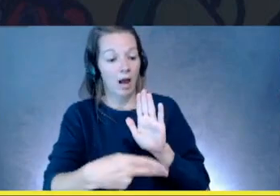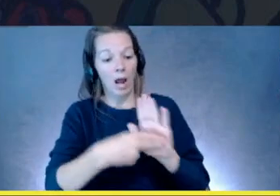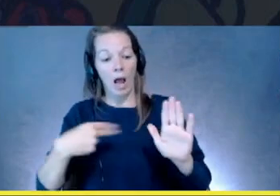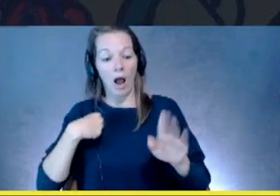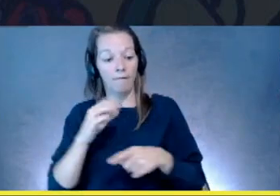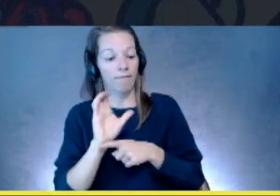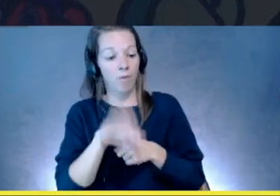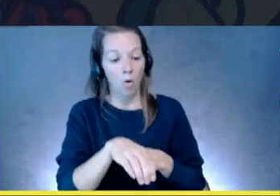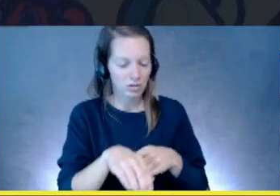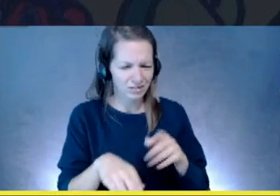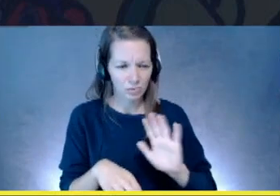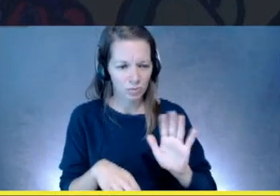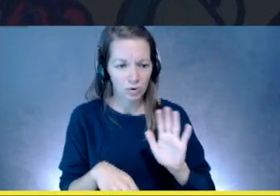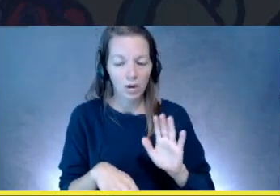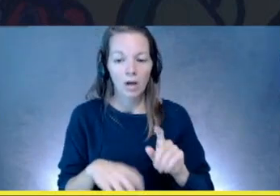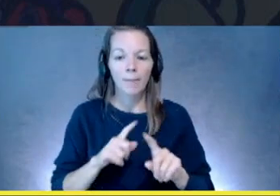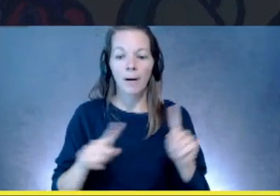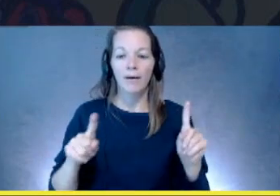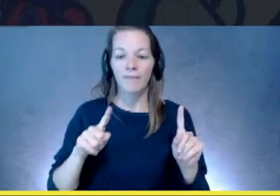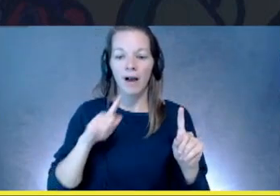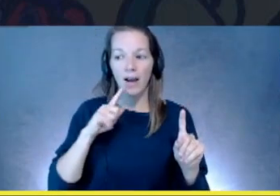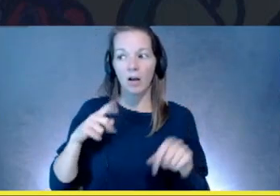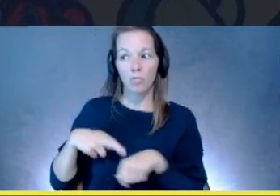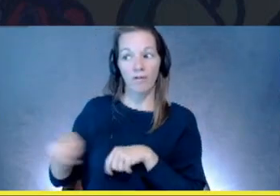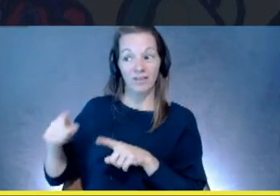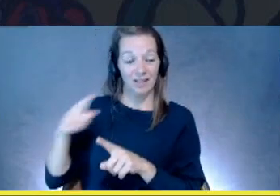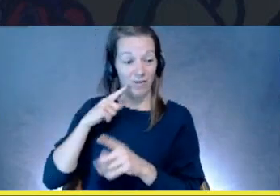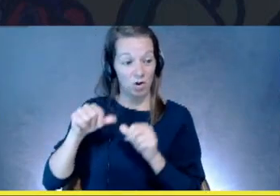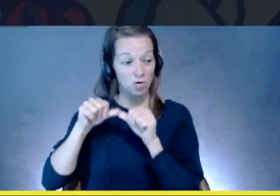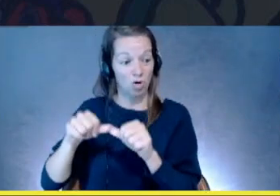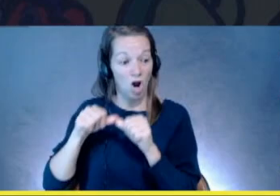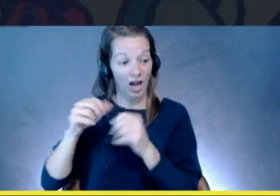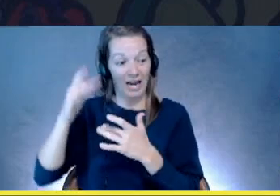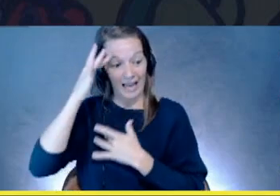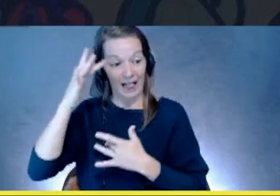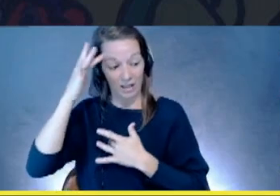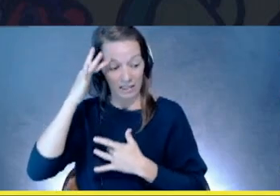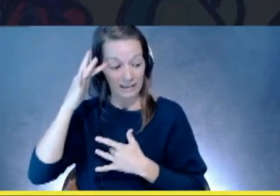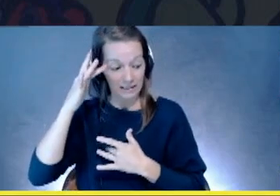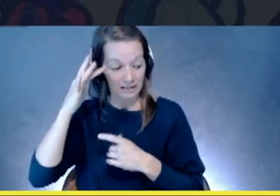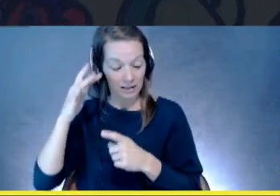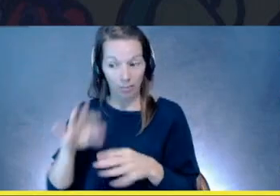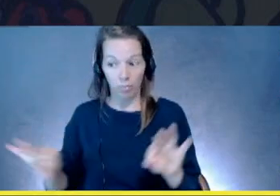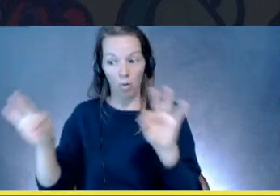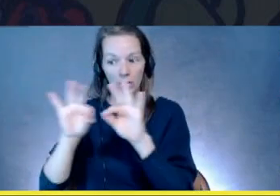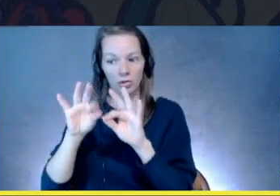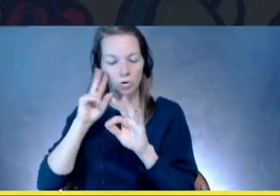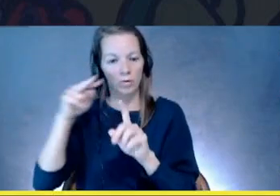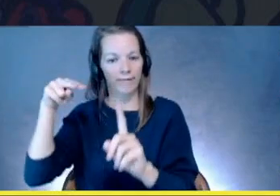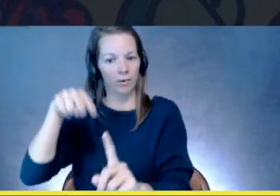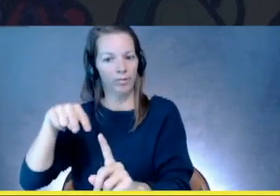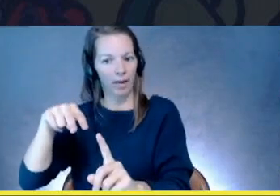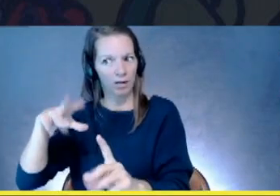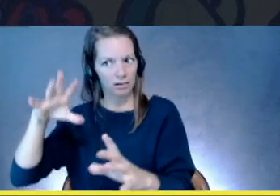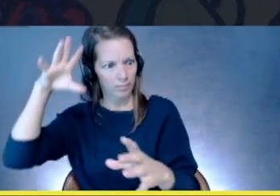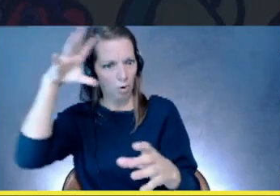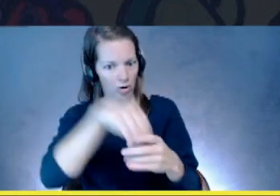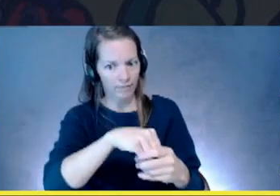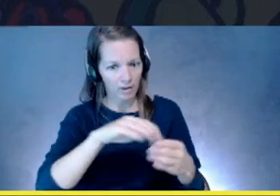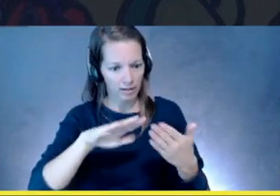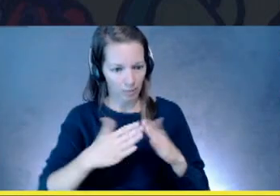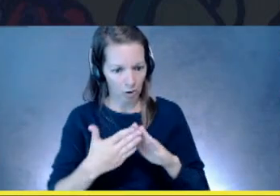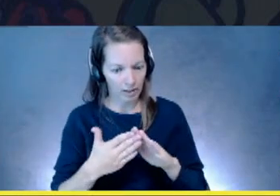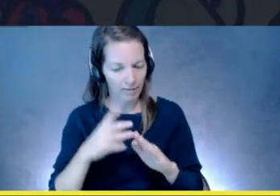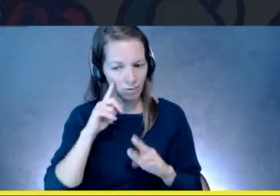but when I reference someone with a chronic illness, it's important to view that as part of the community of people with